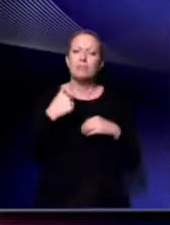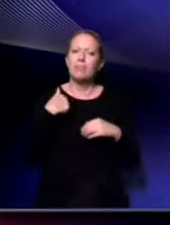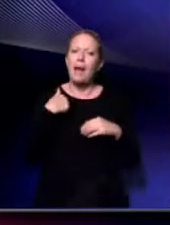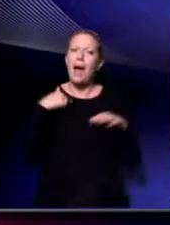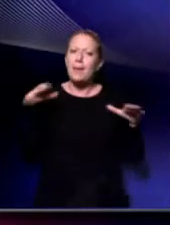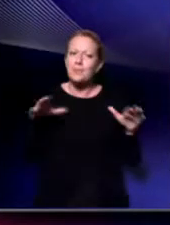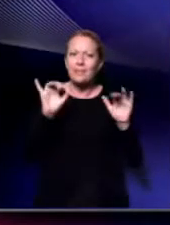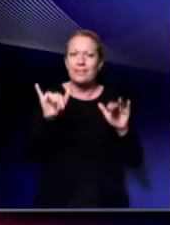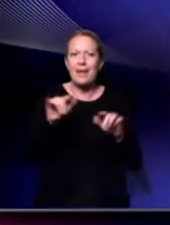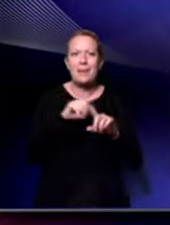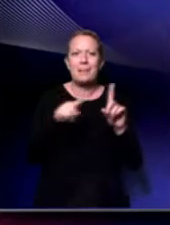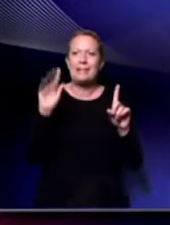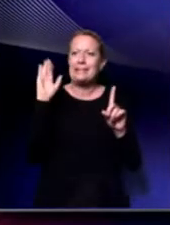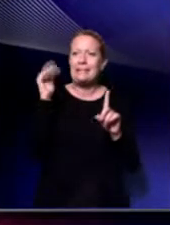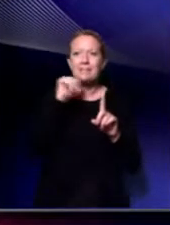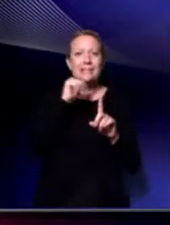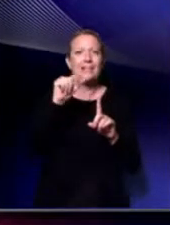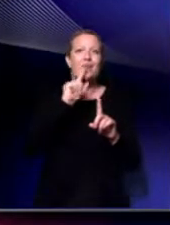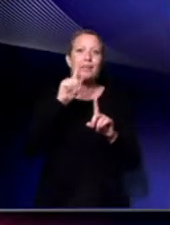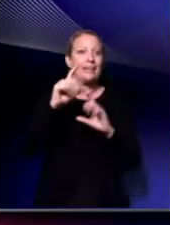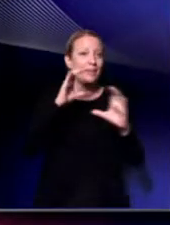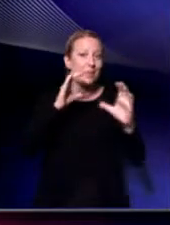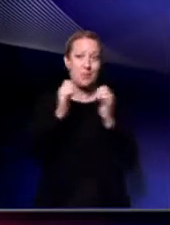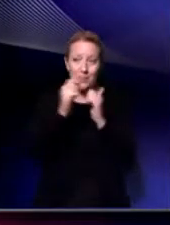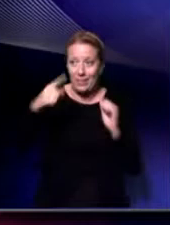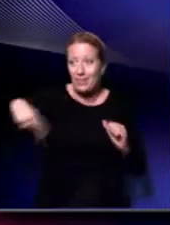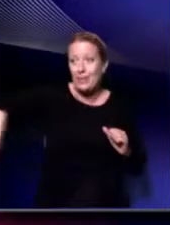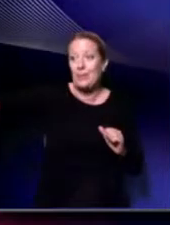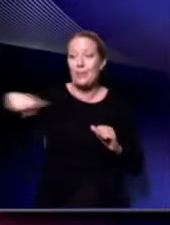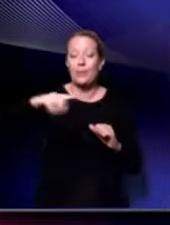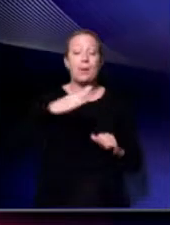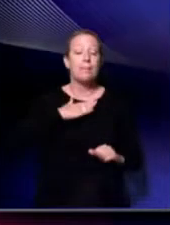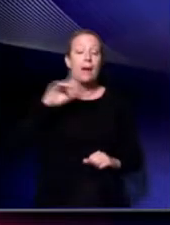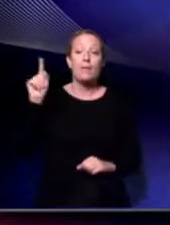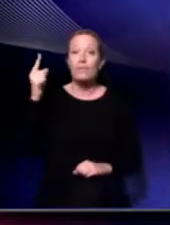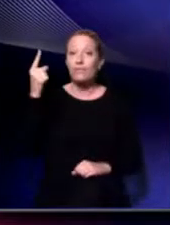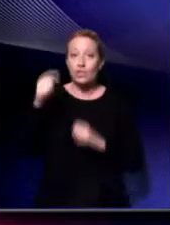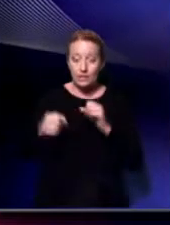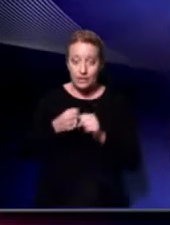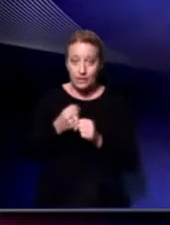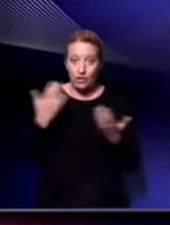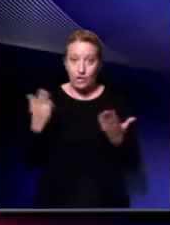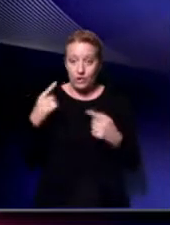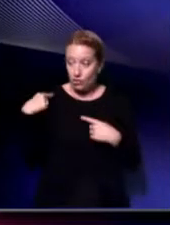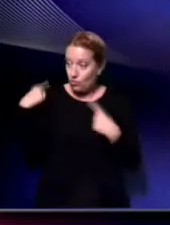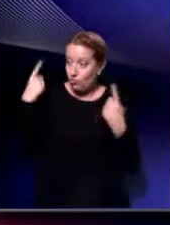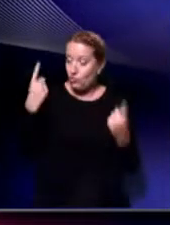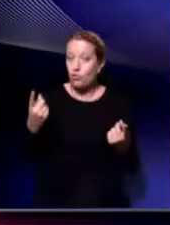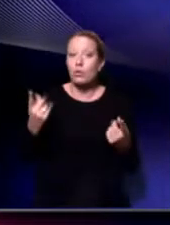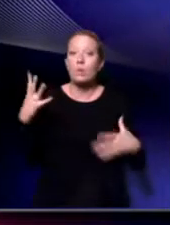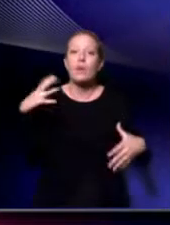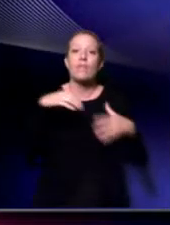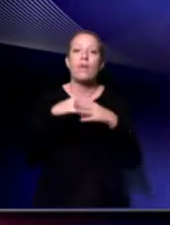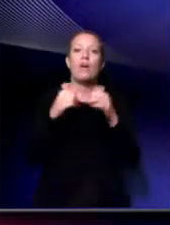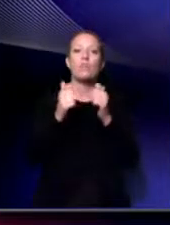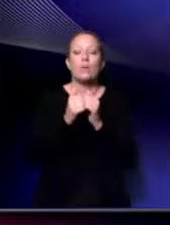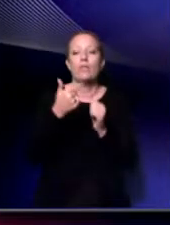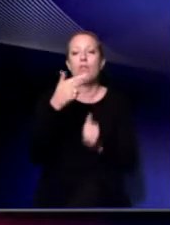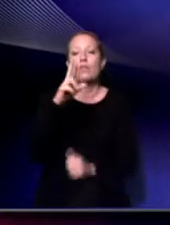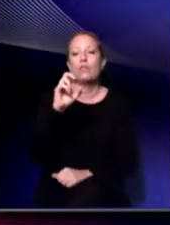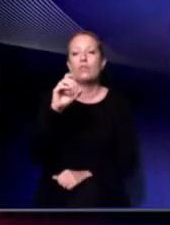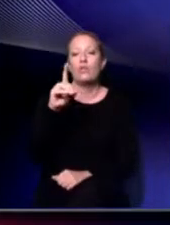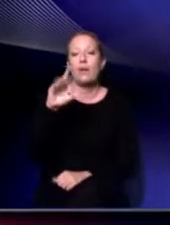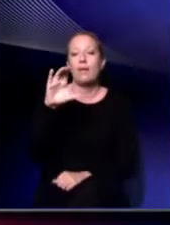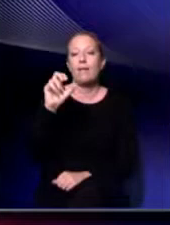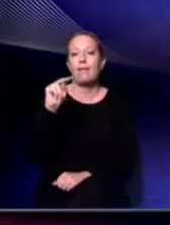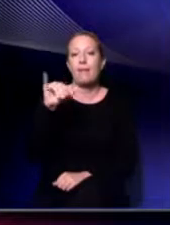not communicated that with you. My first year, I got involved with the Grand Canyon University.